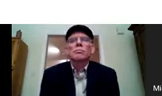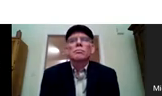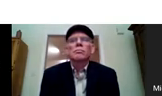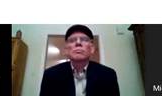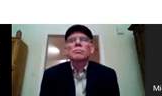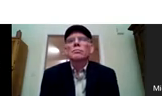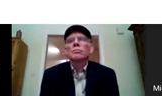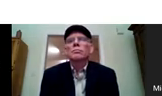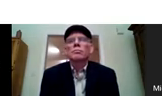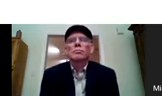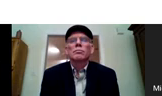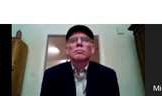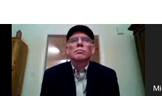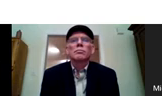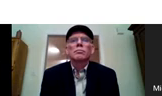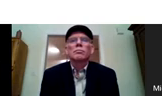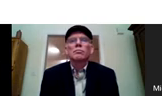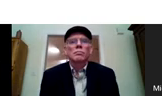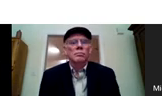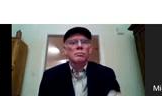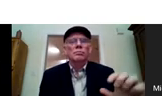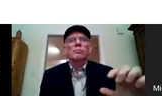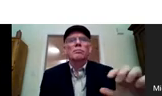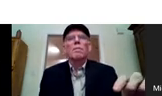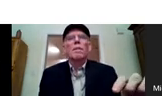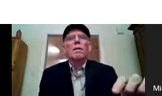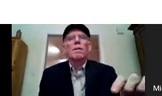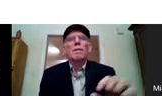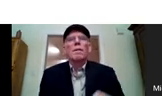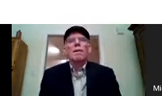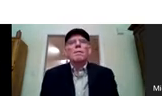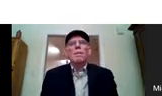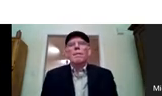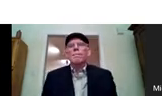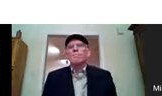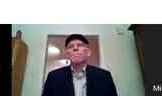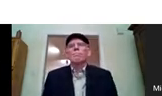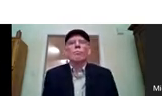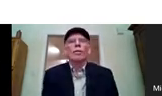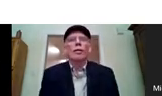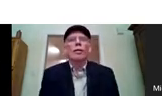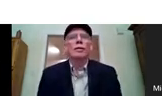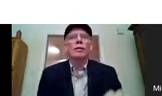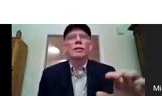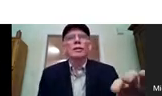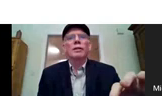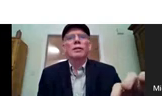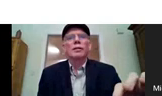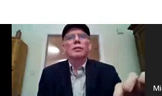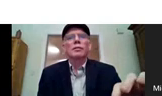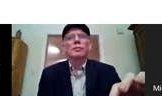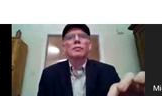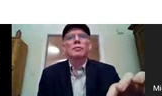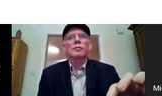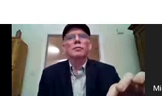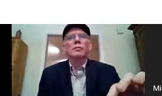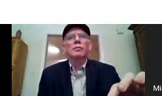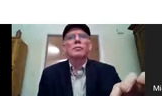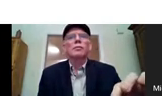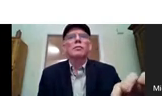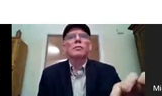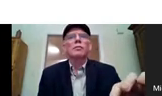been resolved because I agree with you, it was unprecedented. And certainly whatever happens or if anything happens going forward with